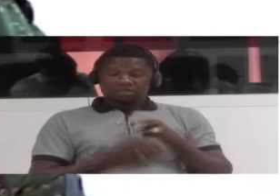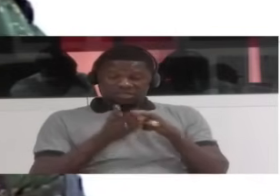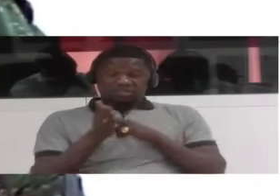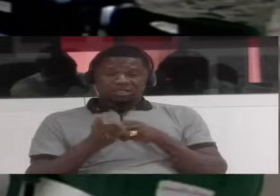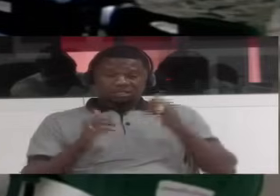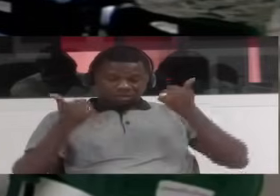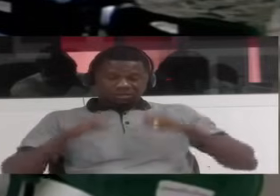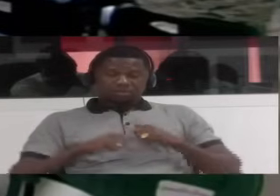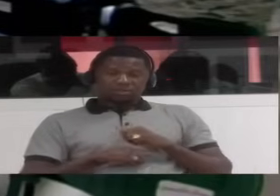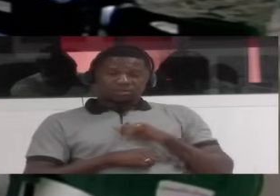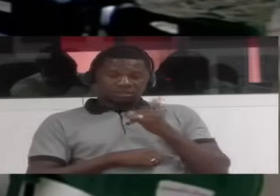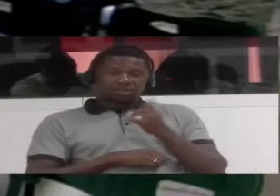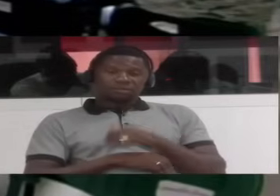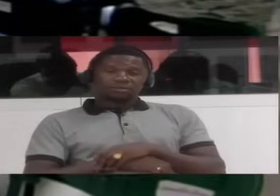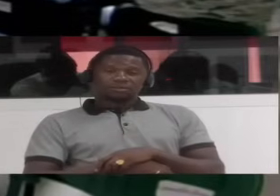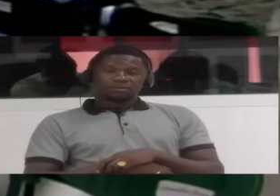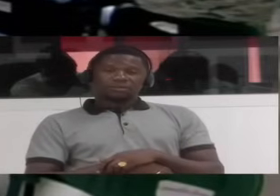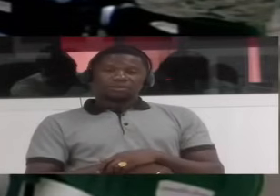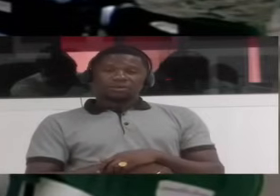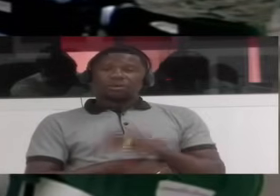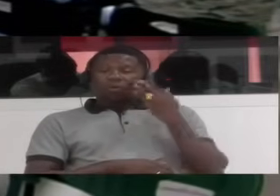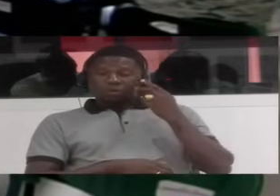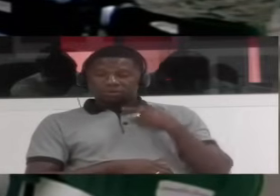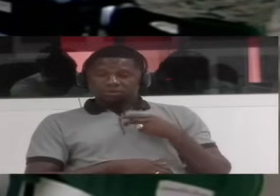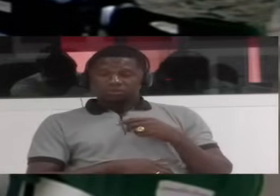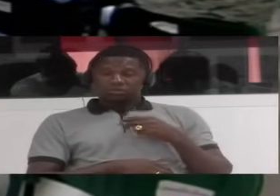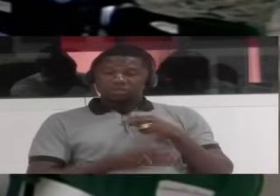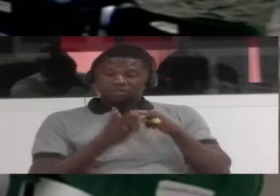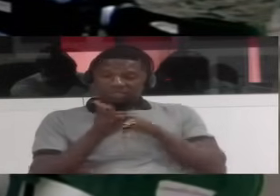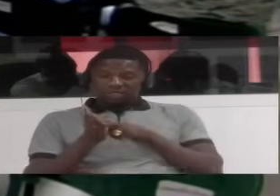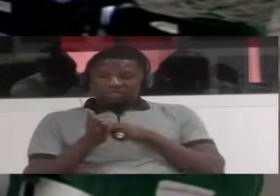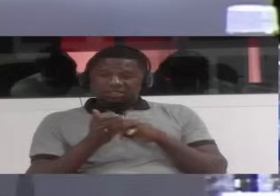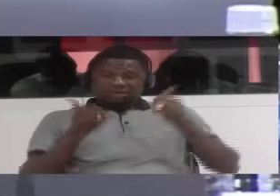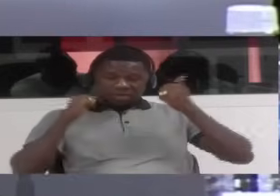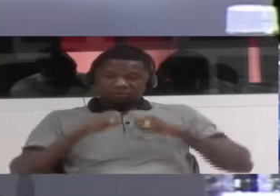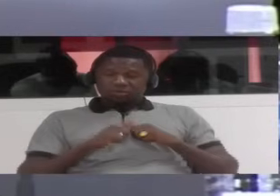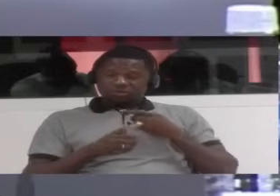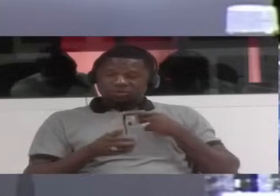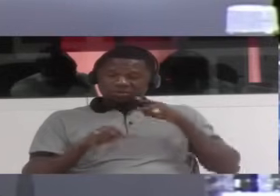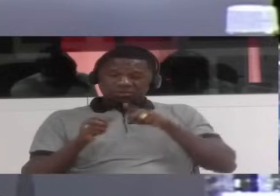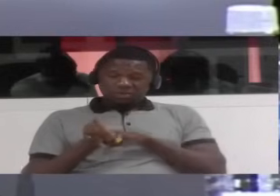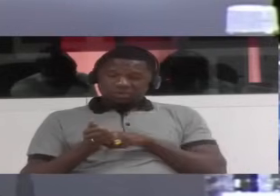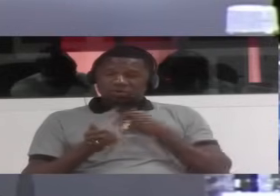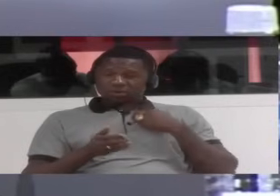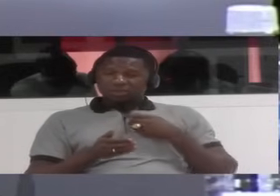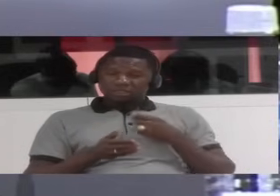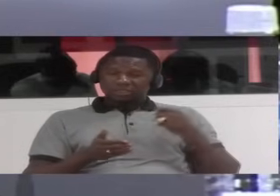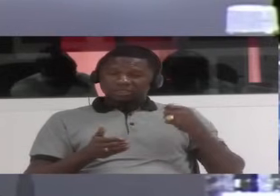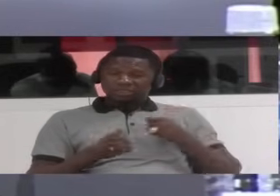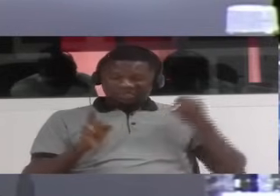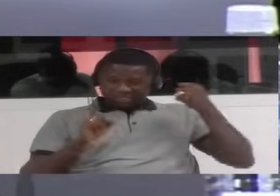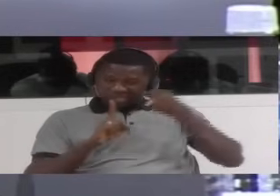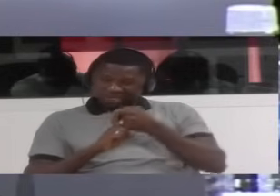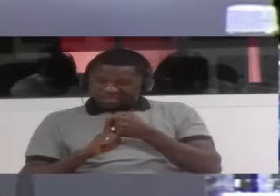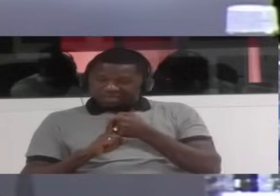And when would the need arise? Would it be when you are in imminent danger,